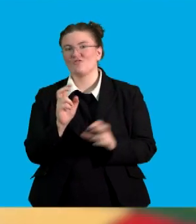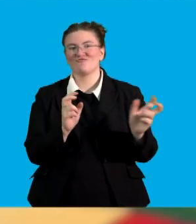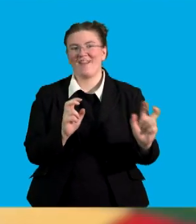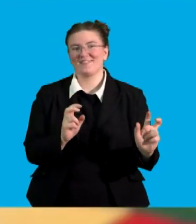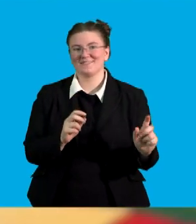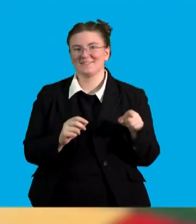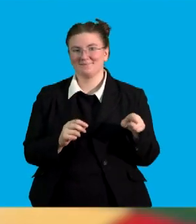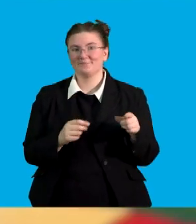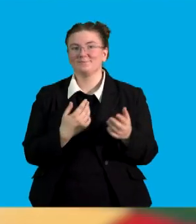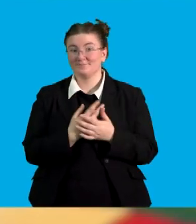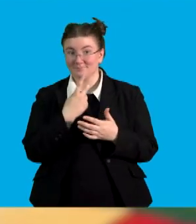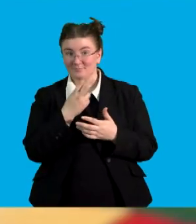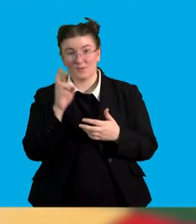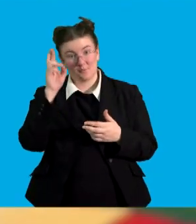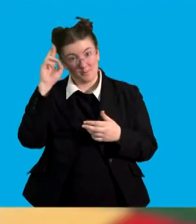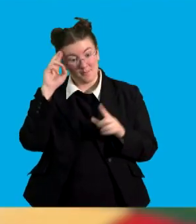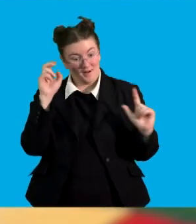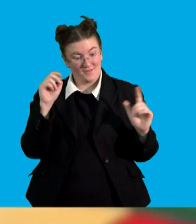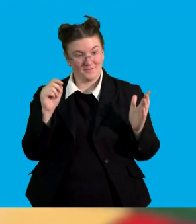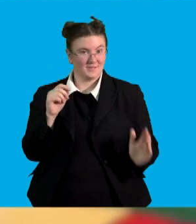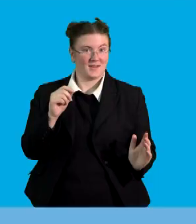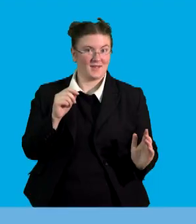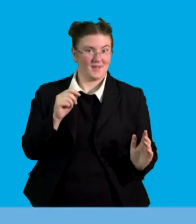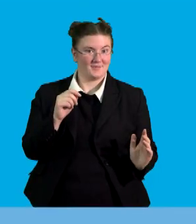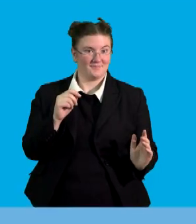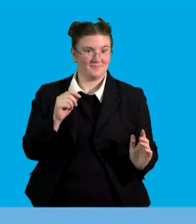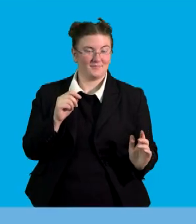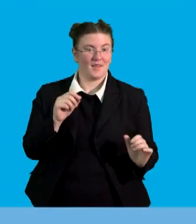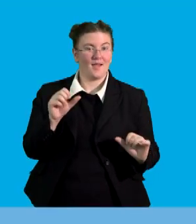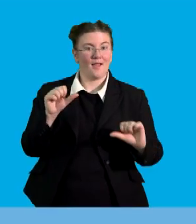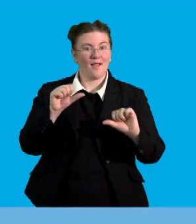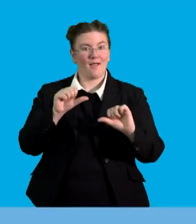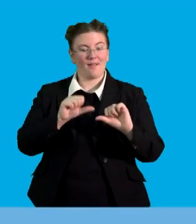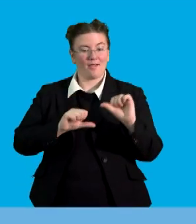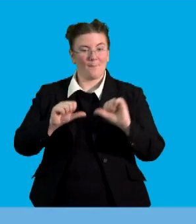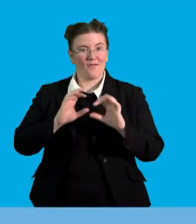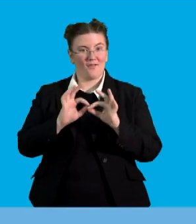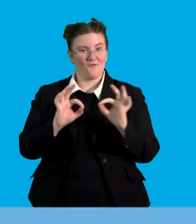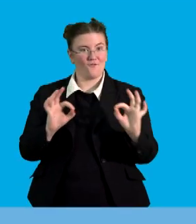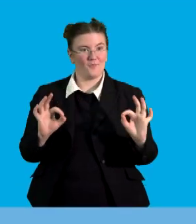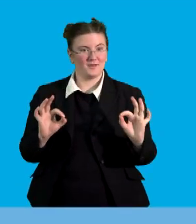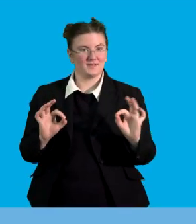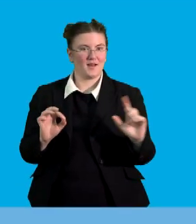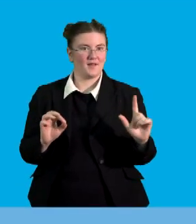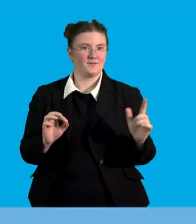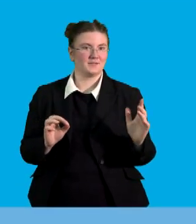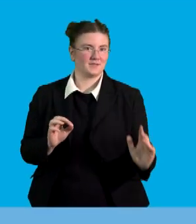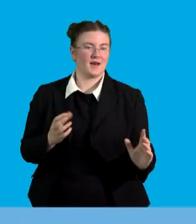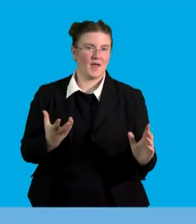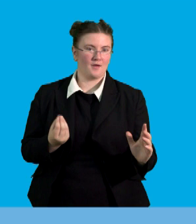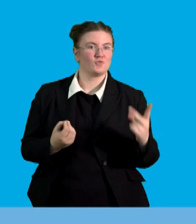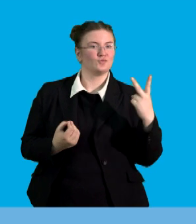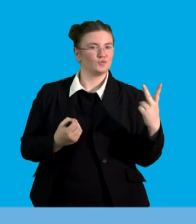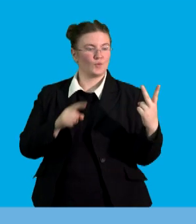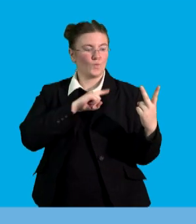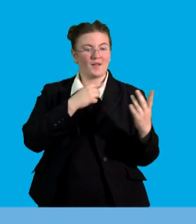reactants that we can see there? Remember, they are written on the left-hand side. Their chemical formulas are, what is written on the left-hand side? There's two of them